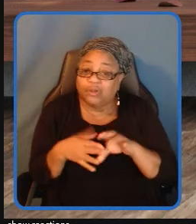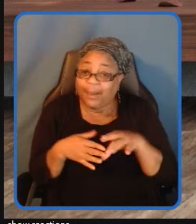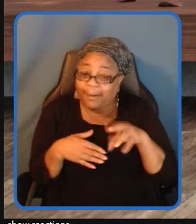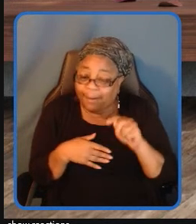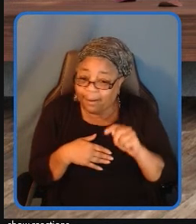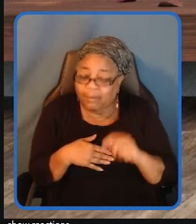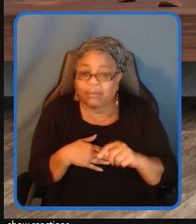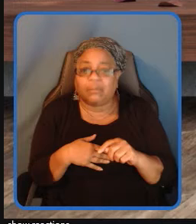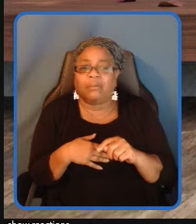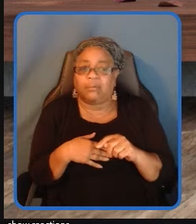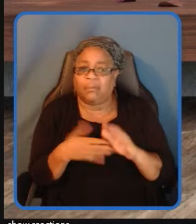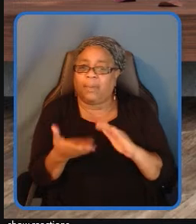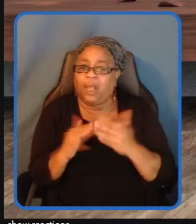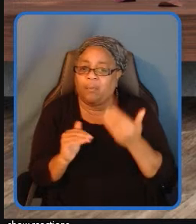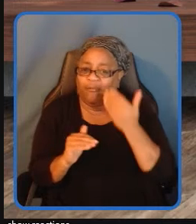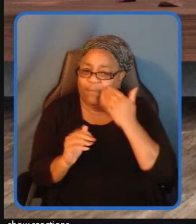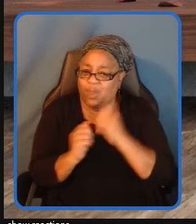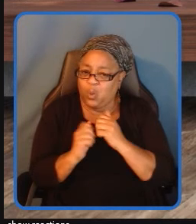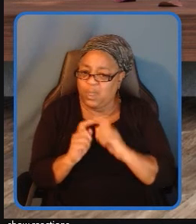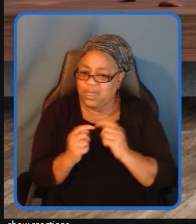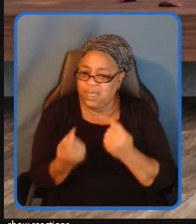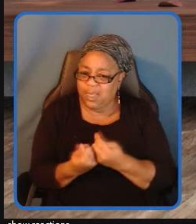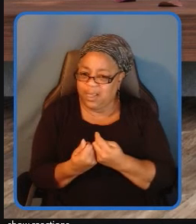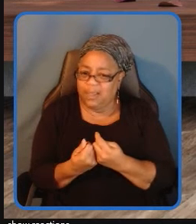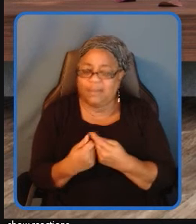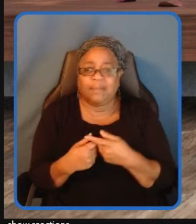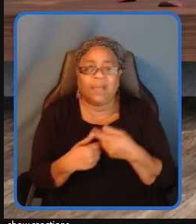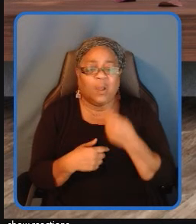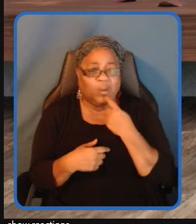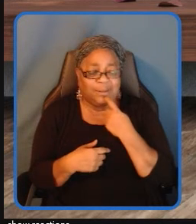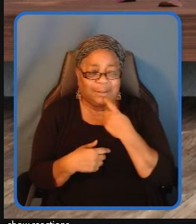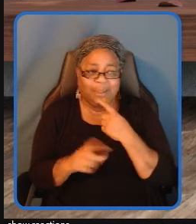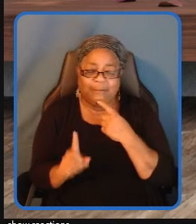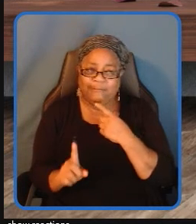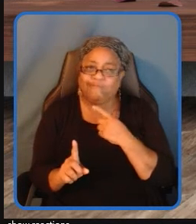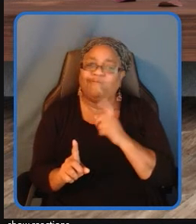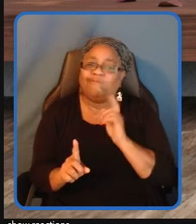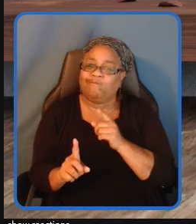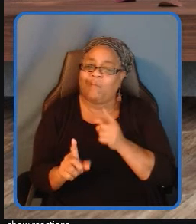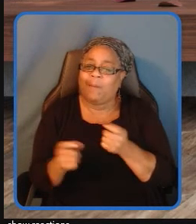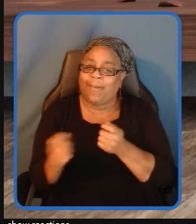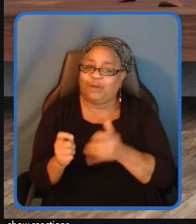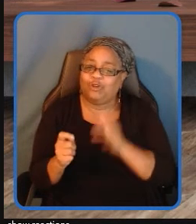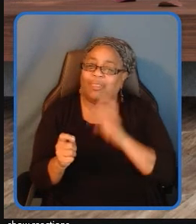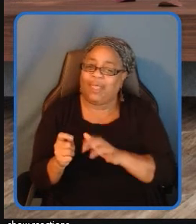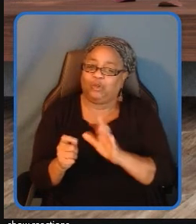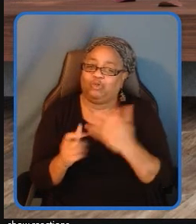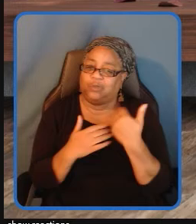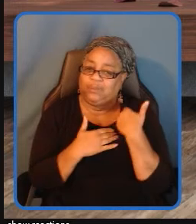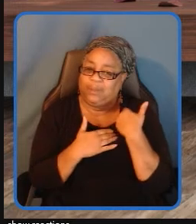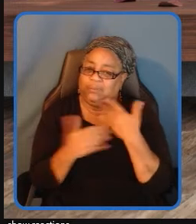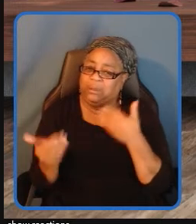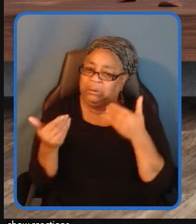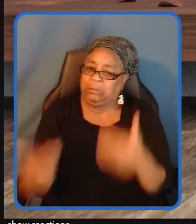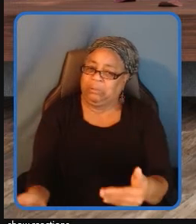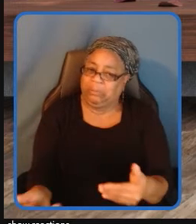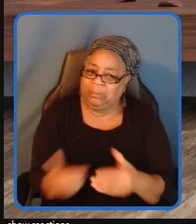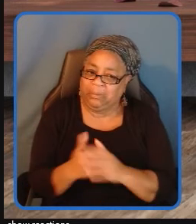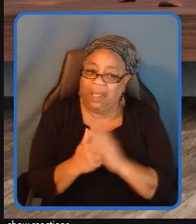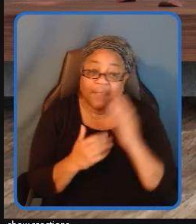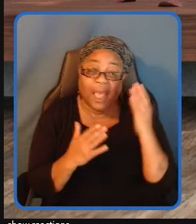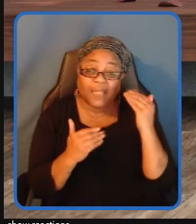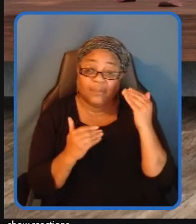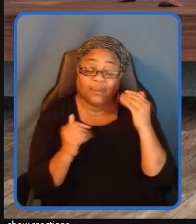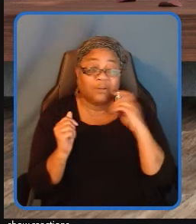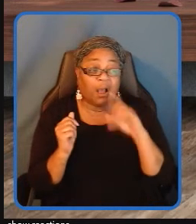teams. And we've made it something where we said, this is actually part of your responsibility, managers. Please do it. And of course, the expectation is like other